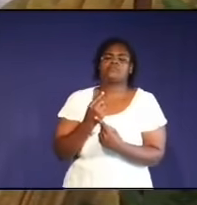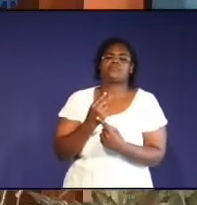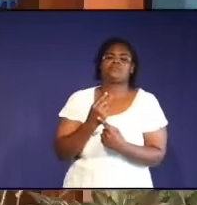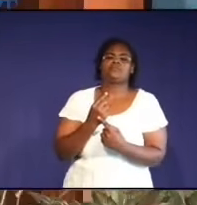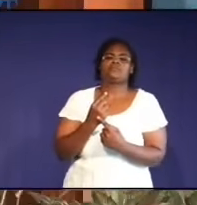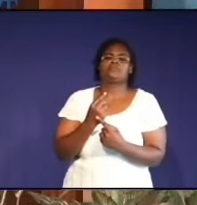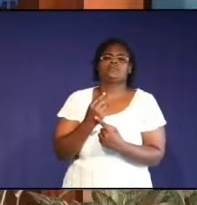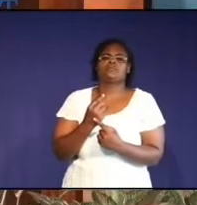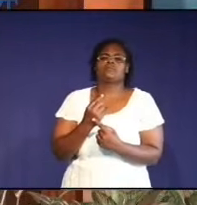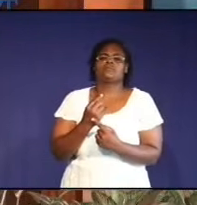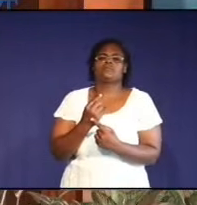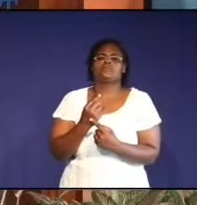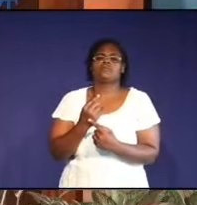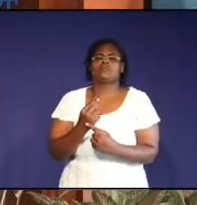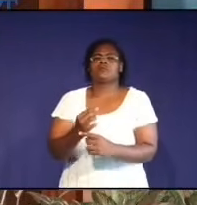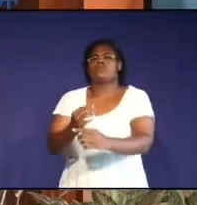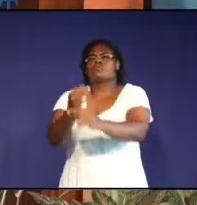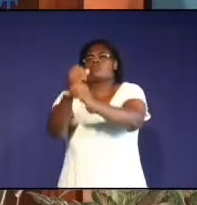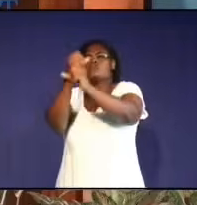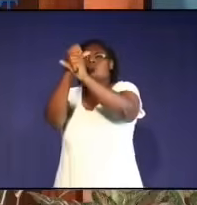Hold the wind.